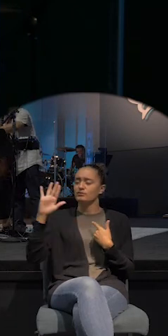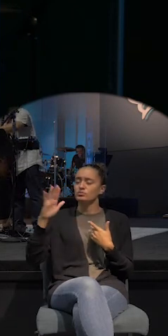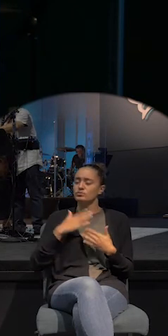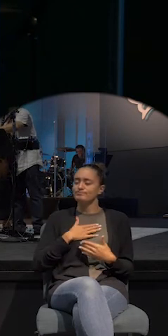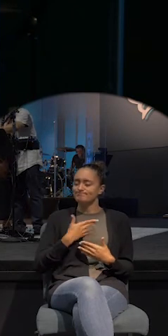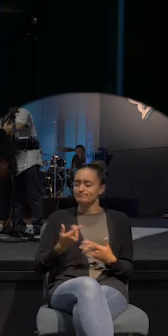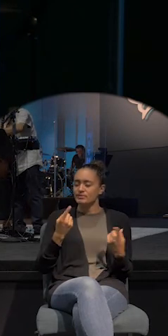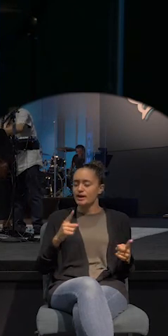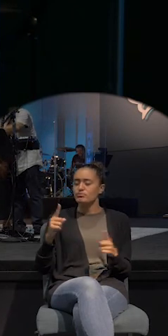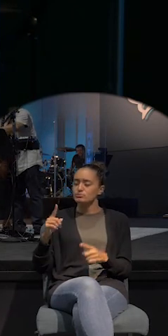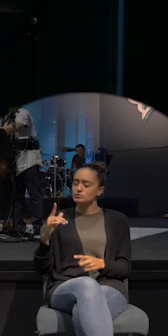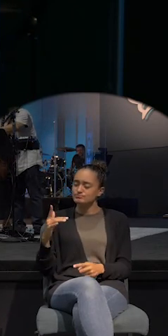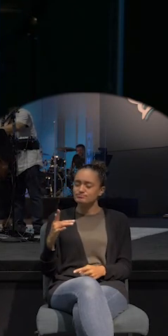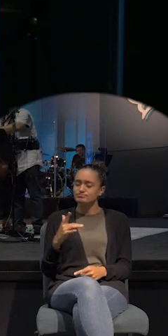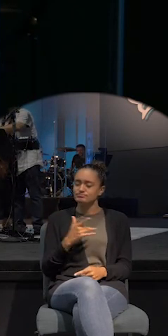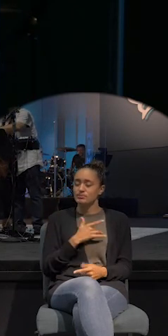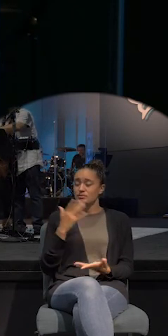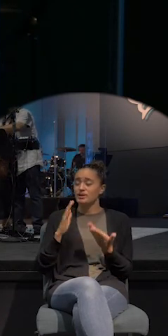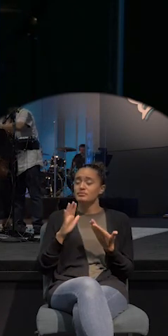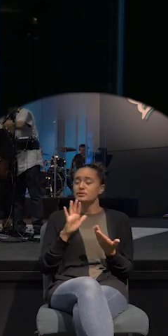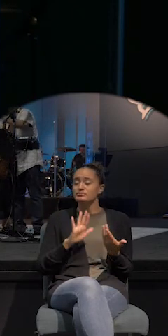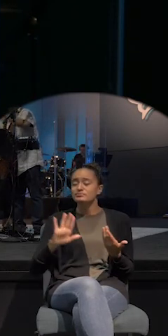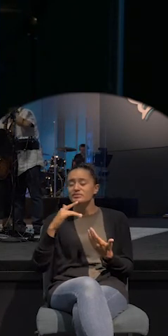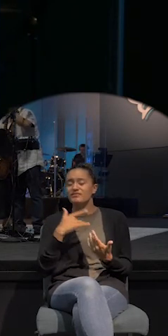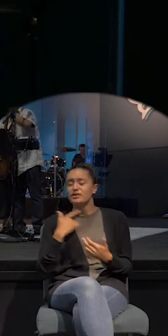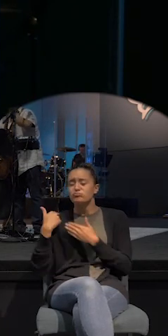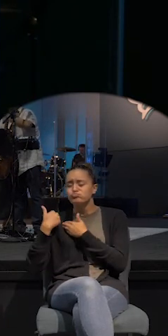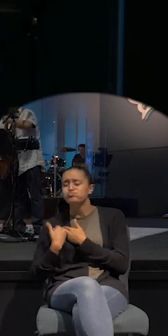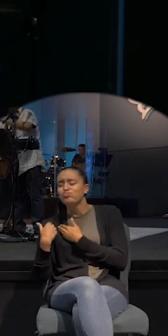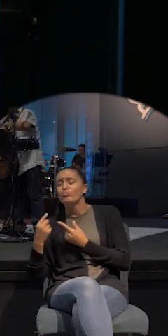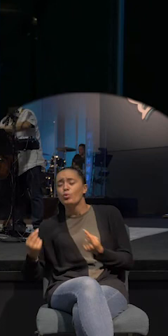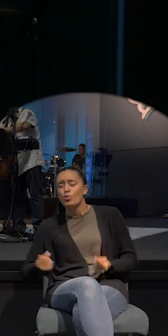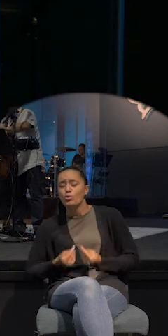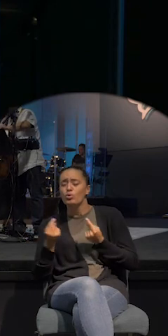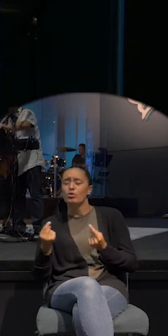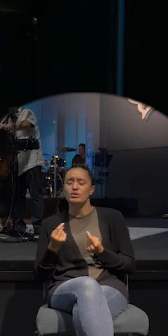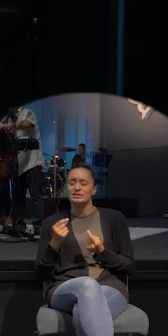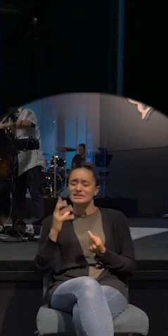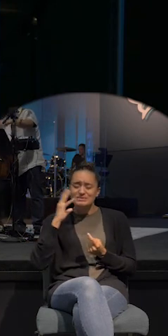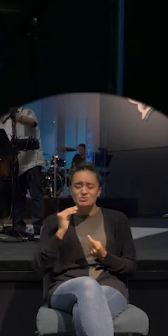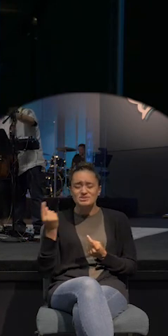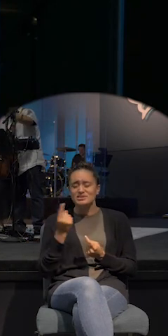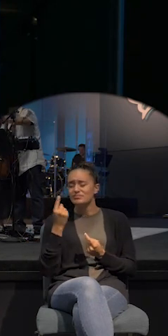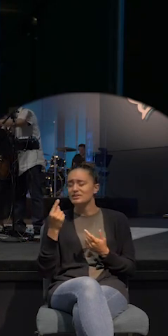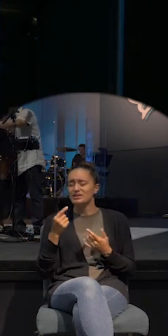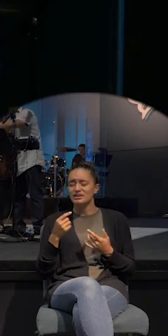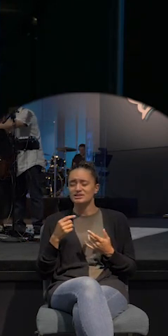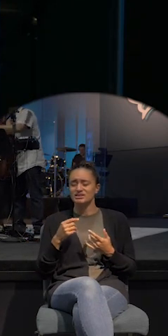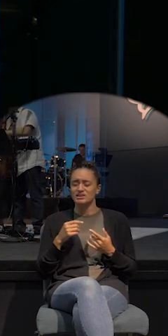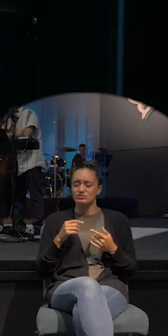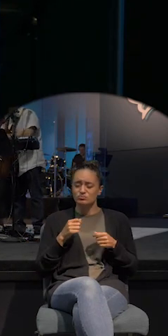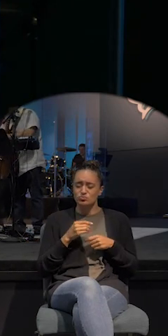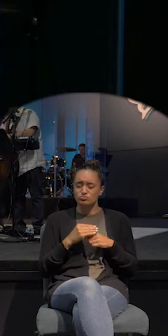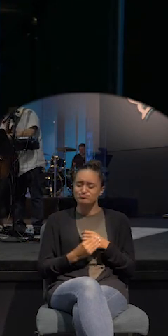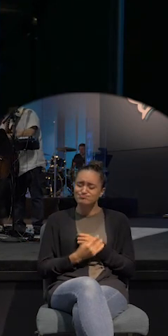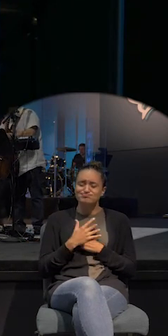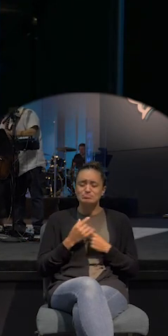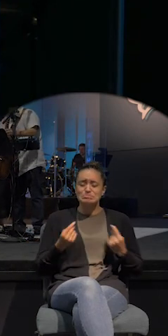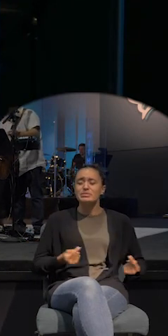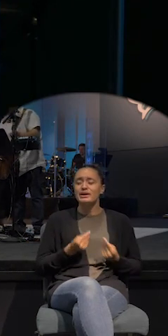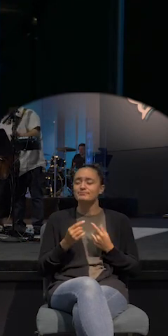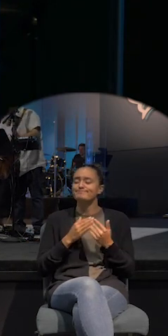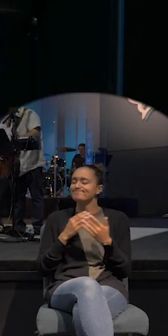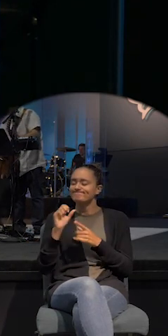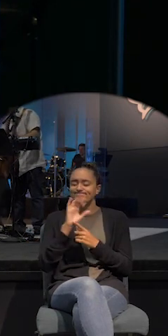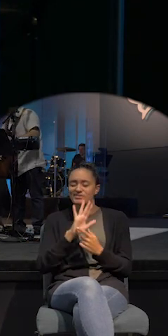Move upon them. They may be carrying a burden right now, a hurt of some sort, or dealing with something that has injured them. Whatever the case may be, I